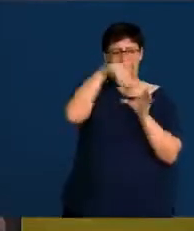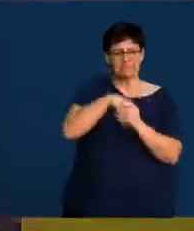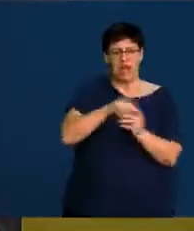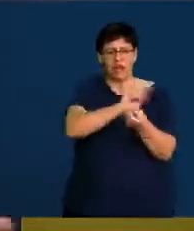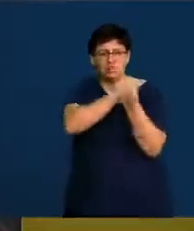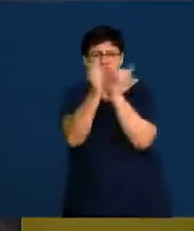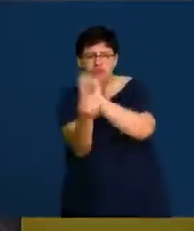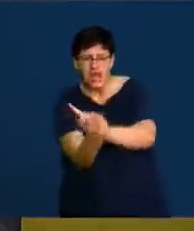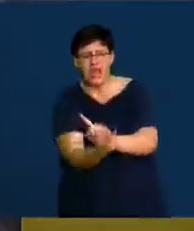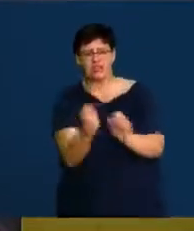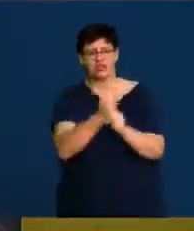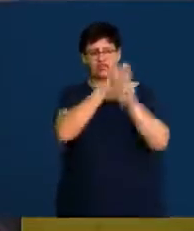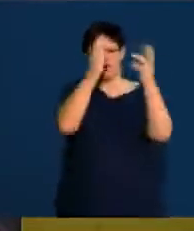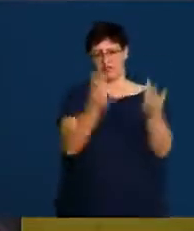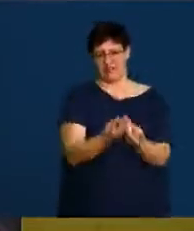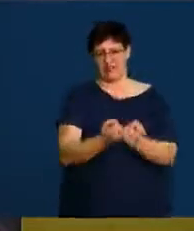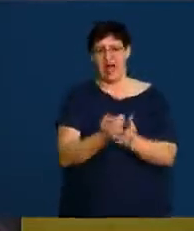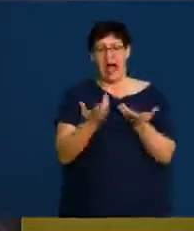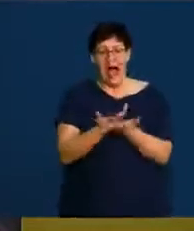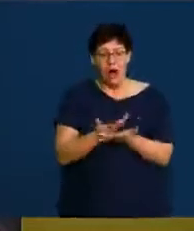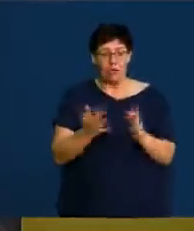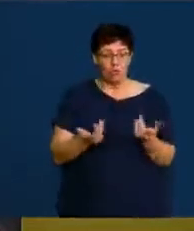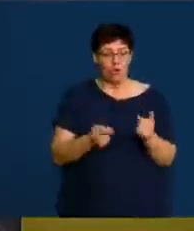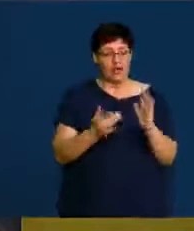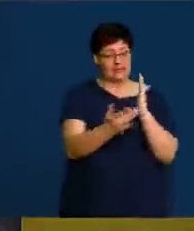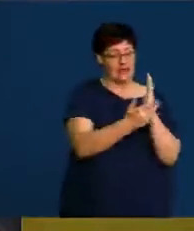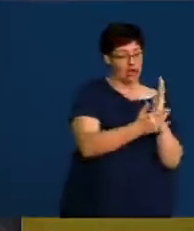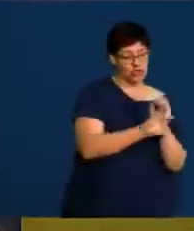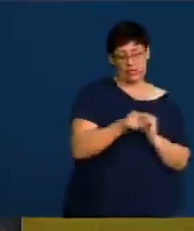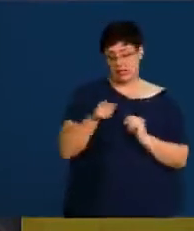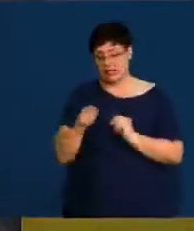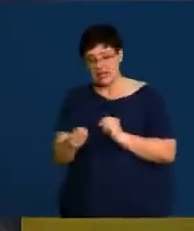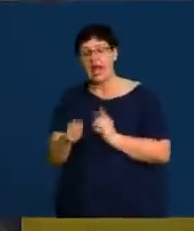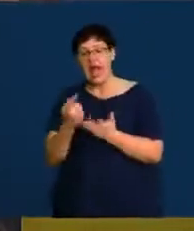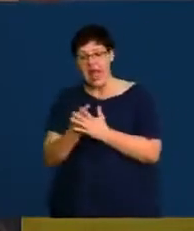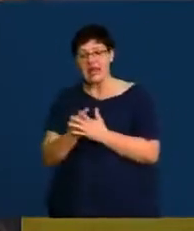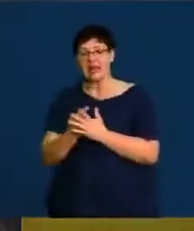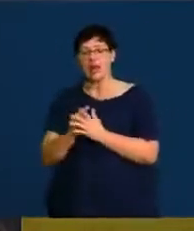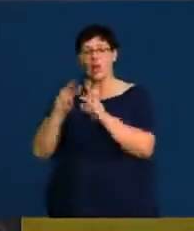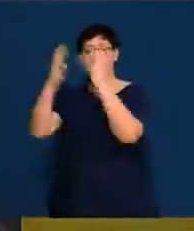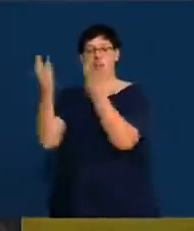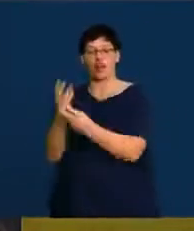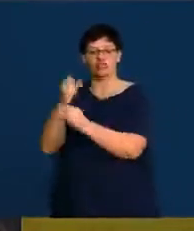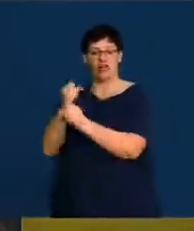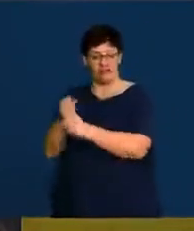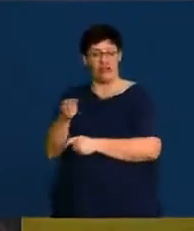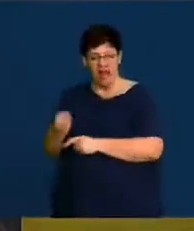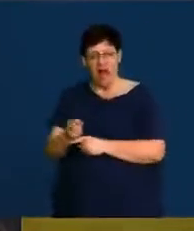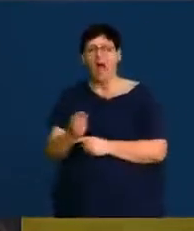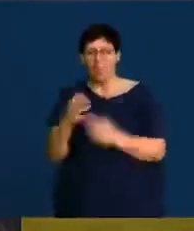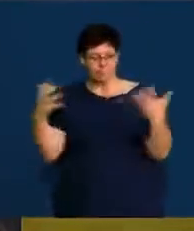our geography. It is how we bridge the gap between technology and our geographical world and understand it